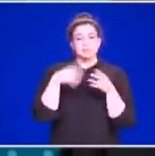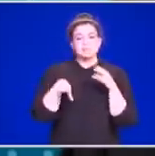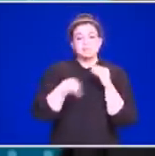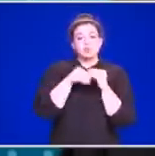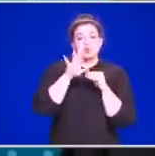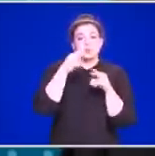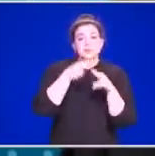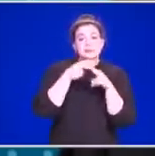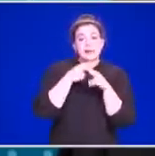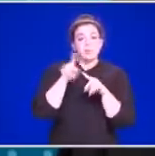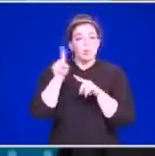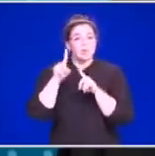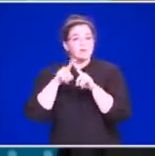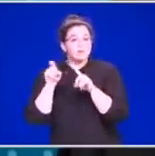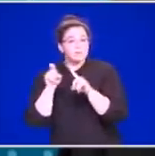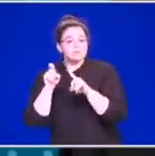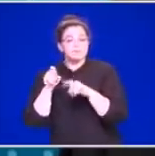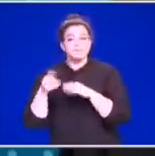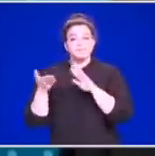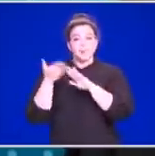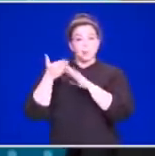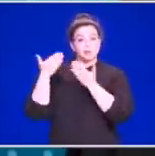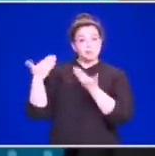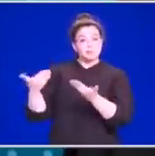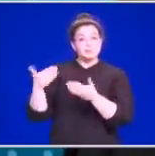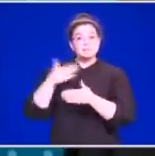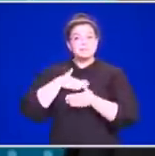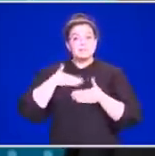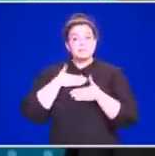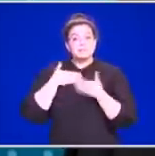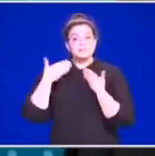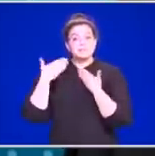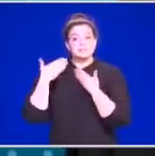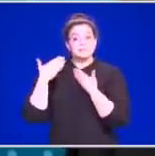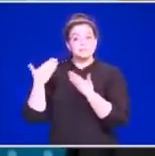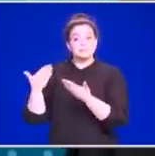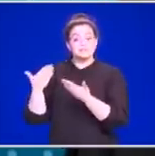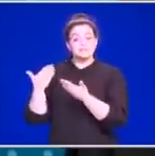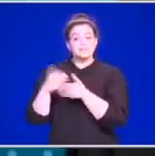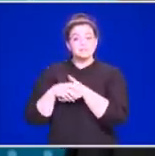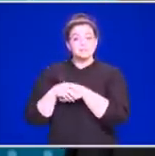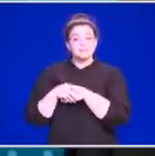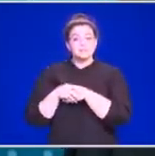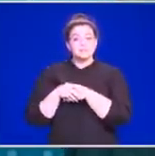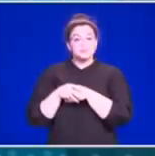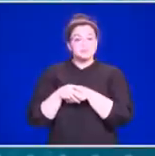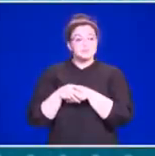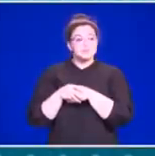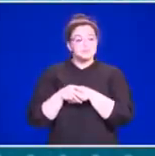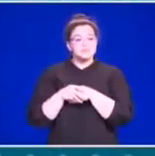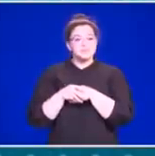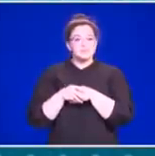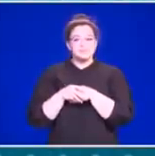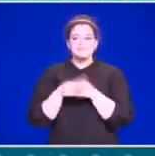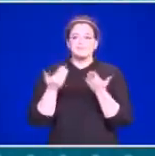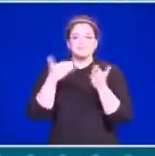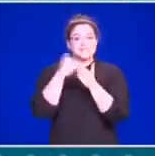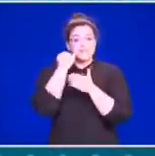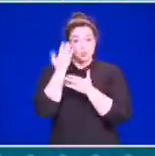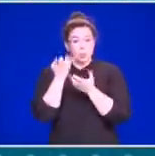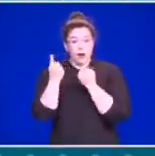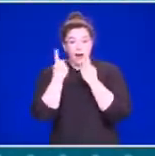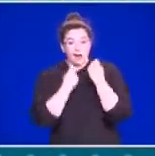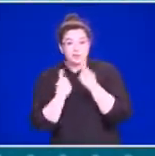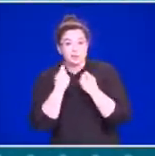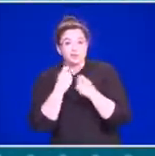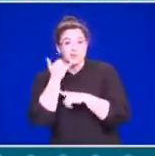media affiliation. Operator, can you please provide the instructions for calling in? Certainly. And once again, if you would like to ask your